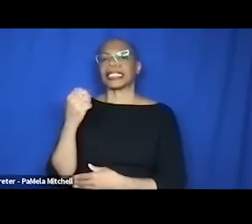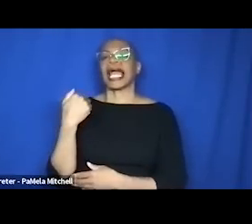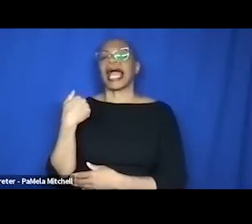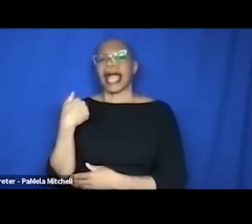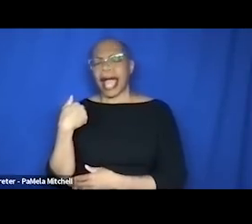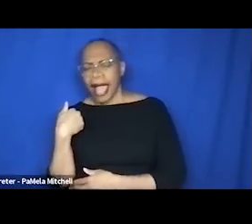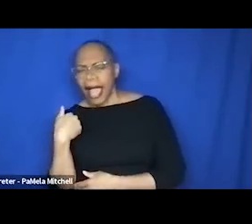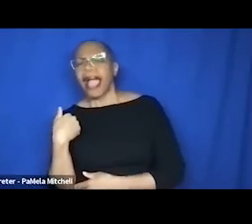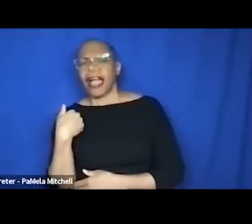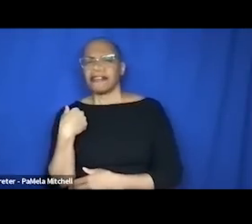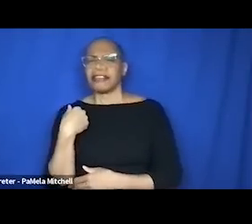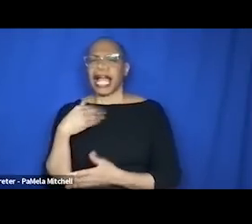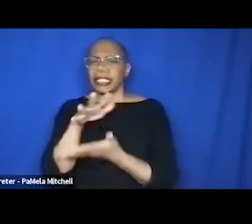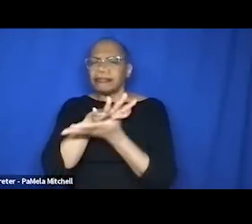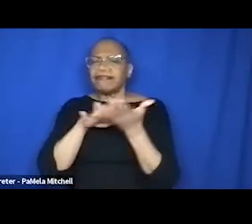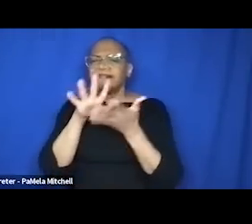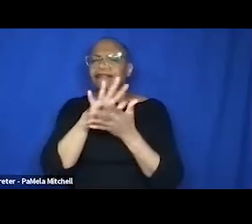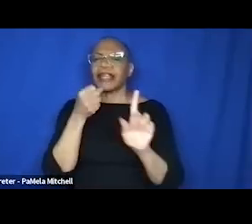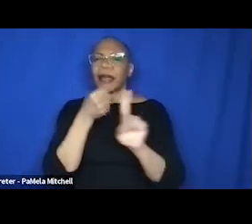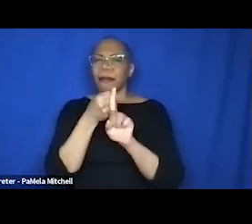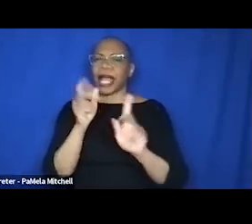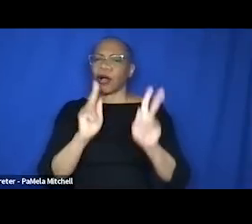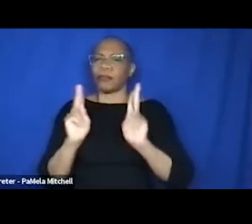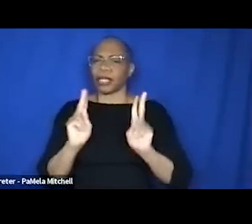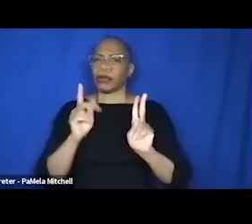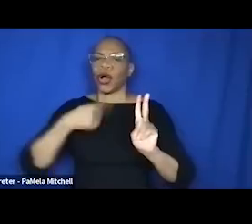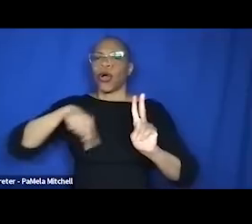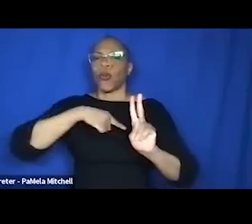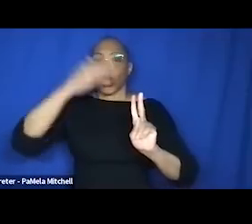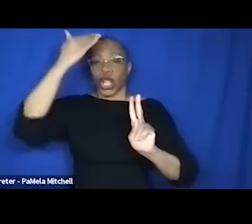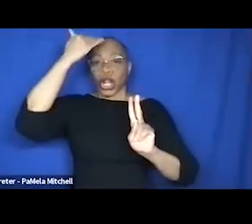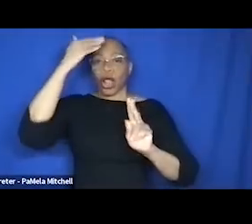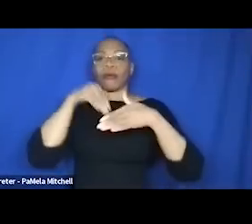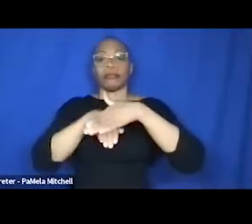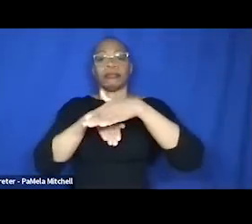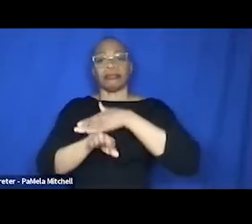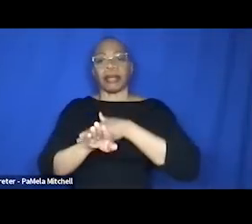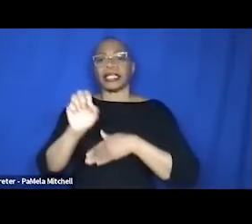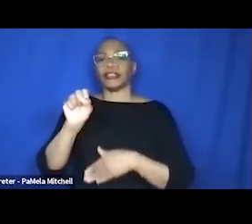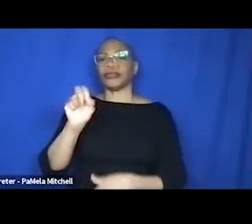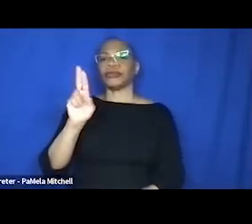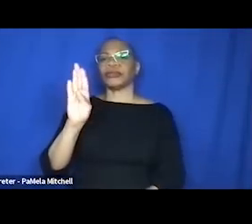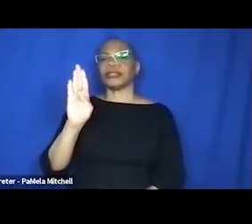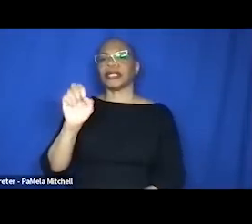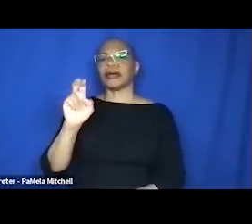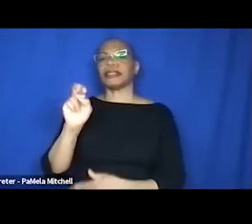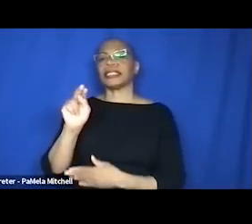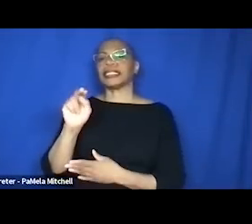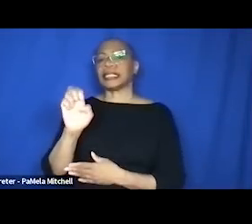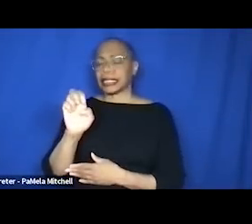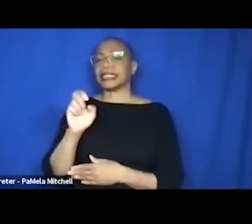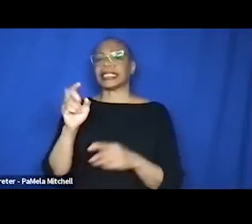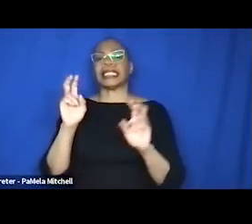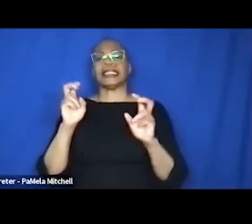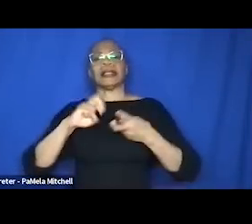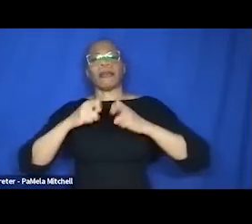of a mixed impact on people. So we know access to substances can sometimes be an issue for folks, especially if they have